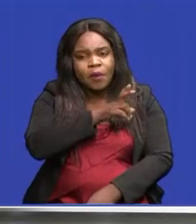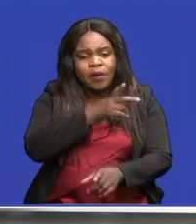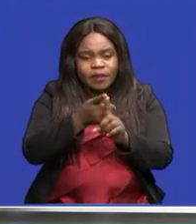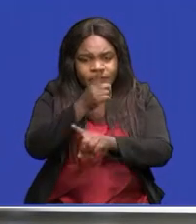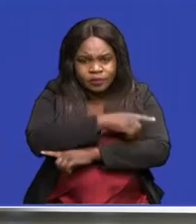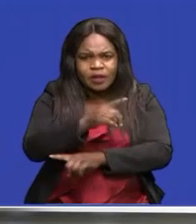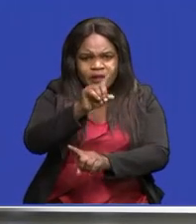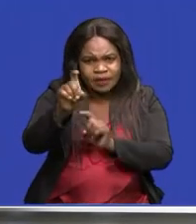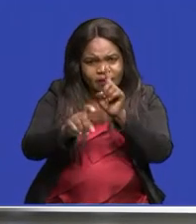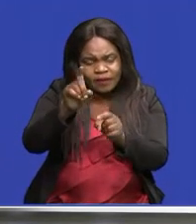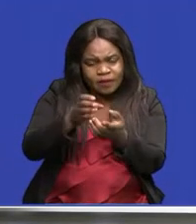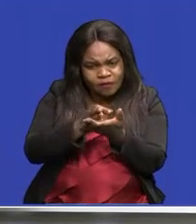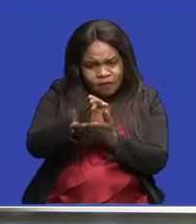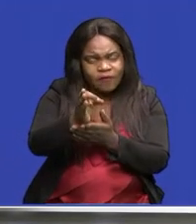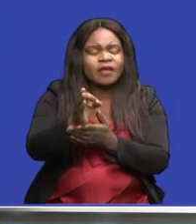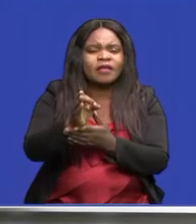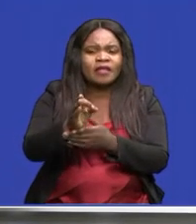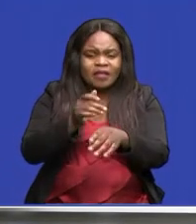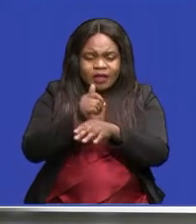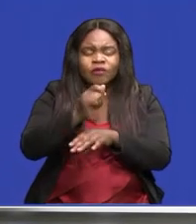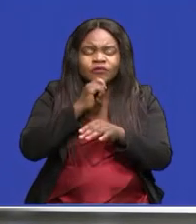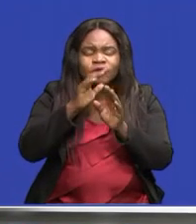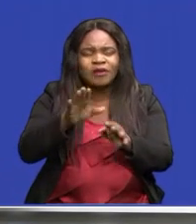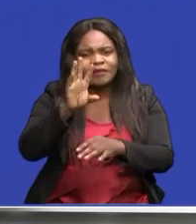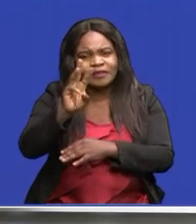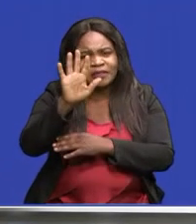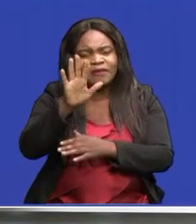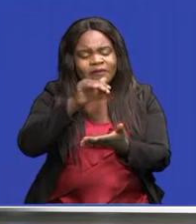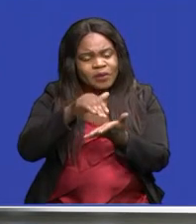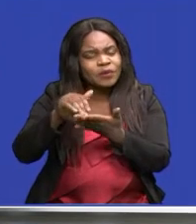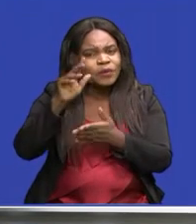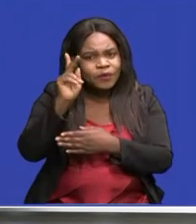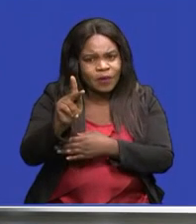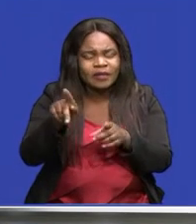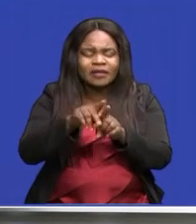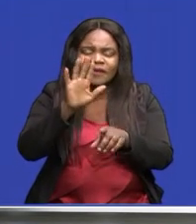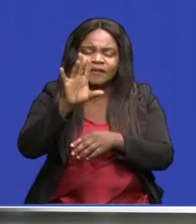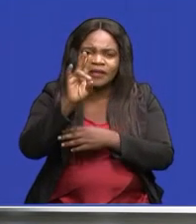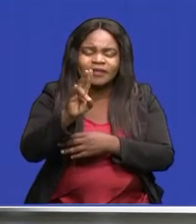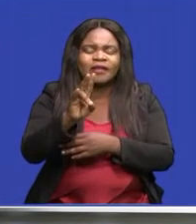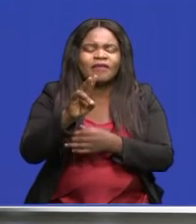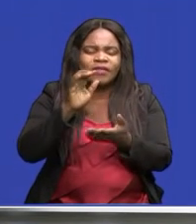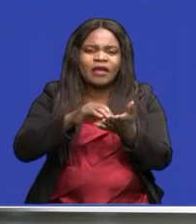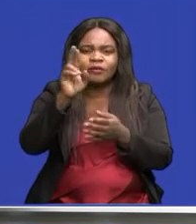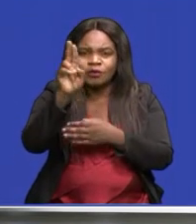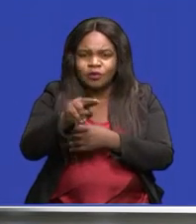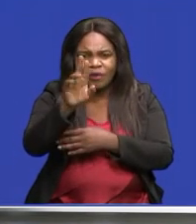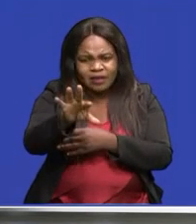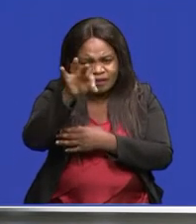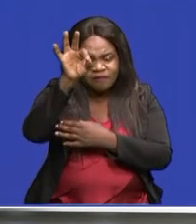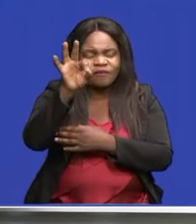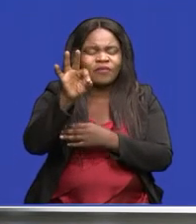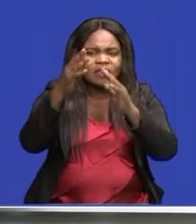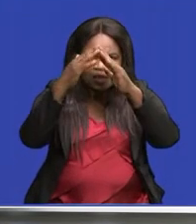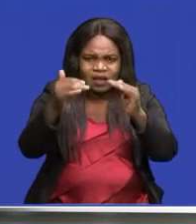have today been questioning Faith Musonda, the accused owner of the 65 million kwacha and $57,000, which was discovered